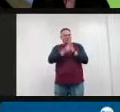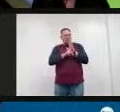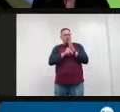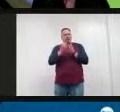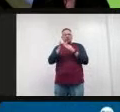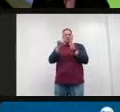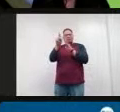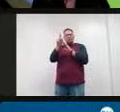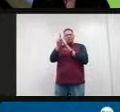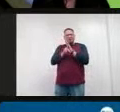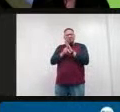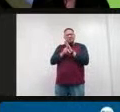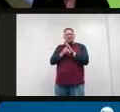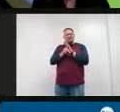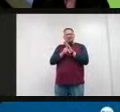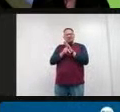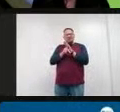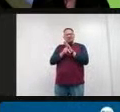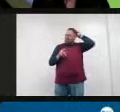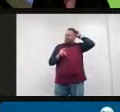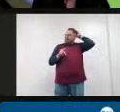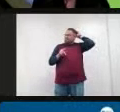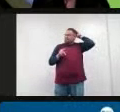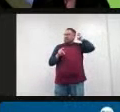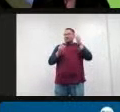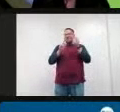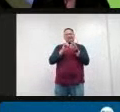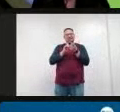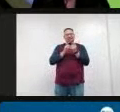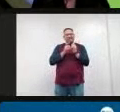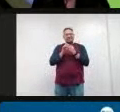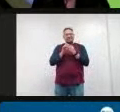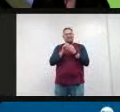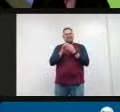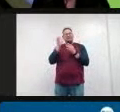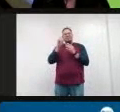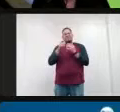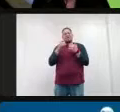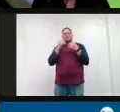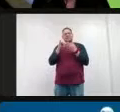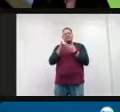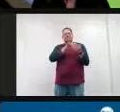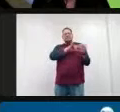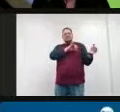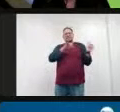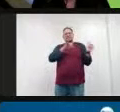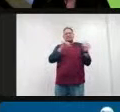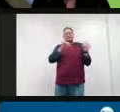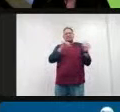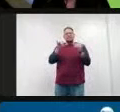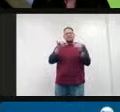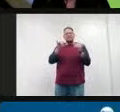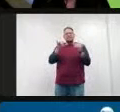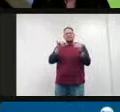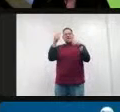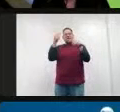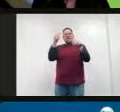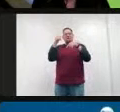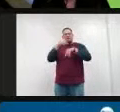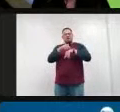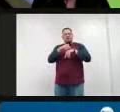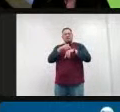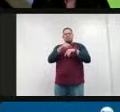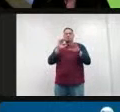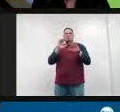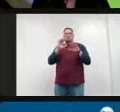this is the policy says, then we can't be changing goalposts when we want. We have to stick to the same goalpost and we need to use the thing. Number two,